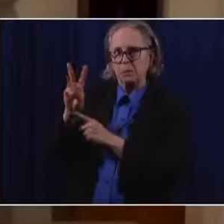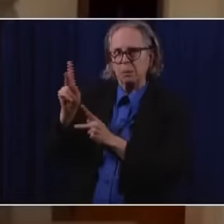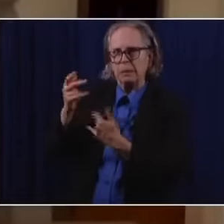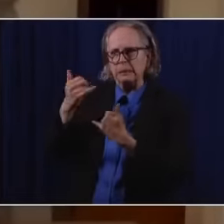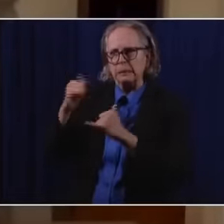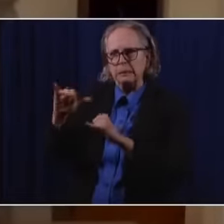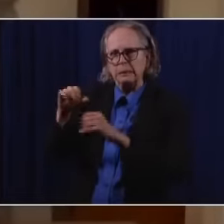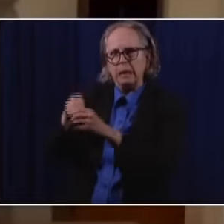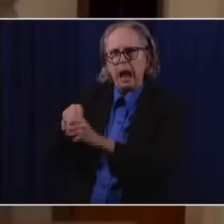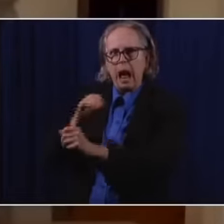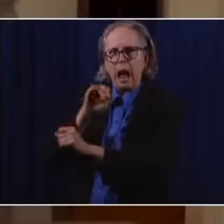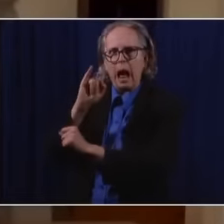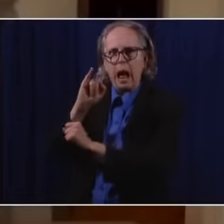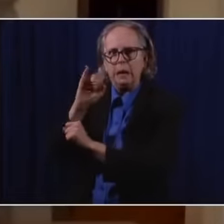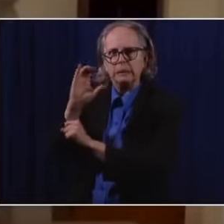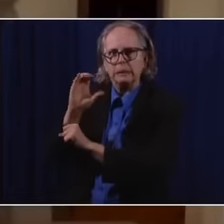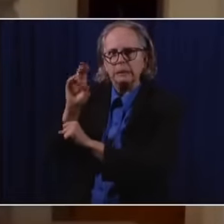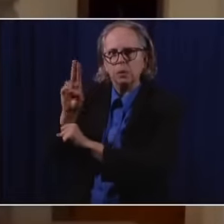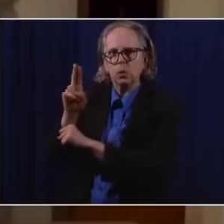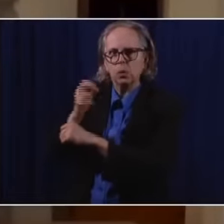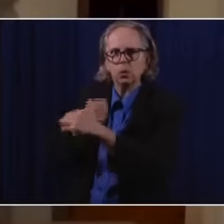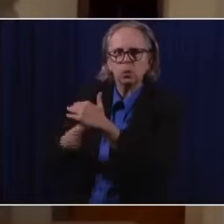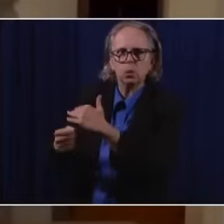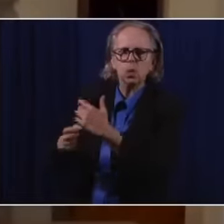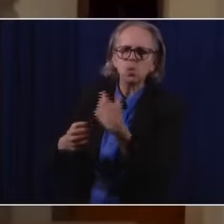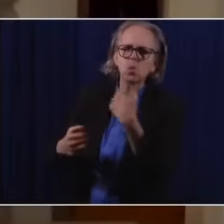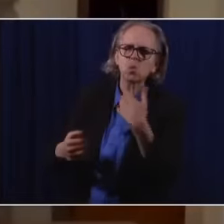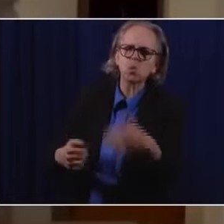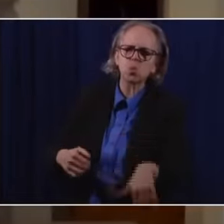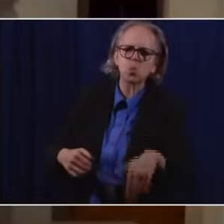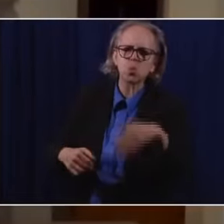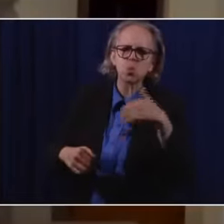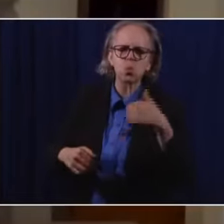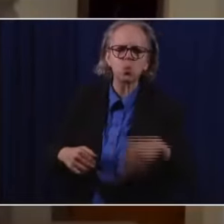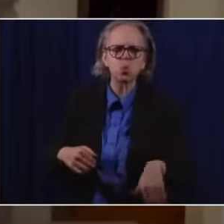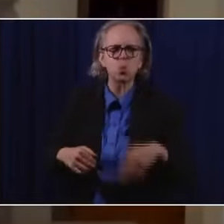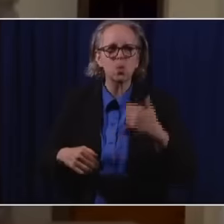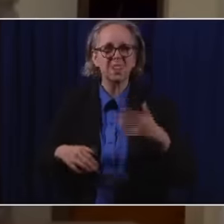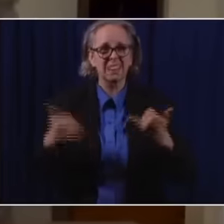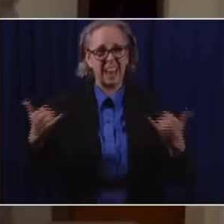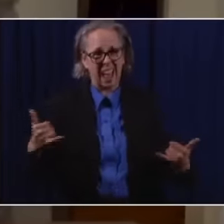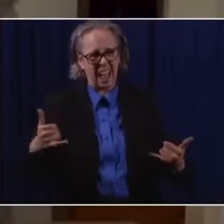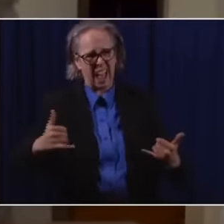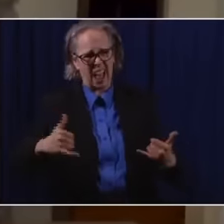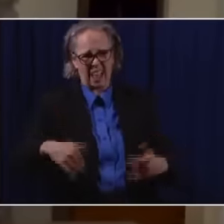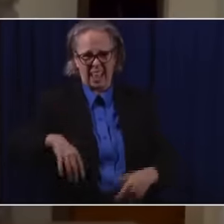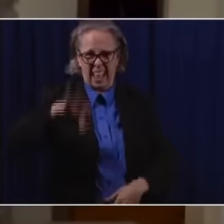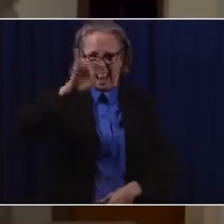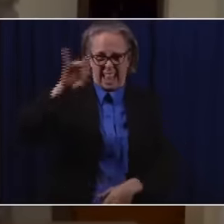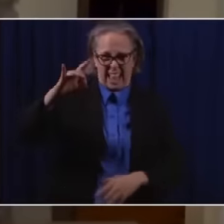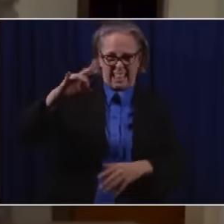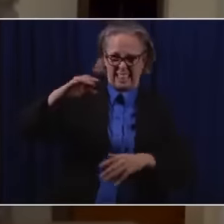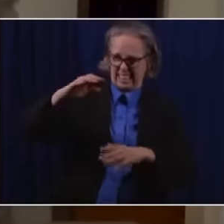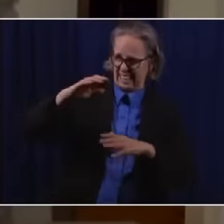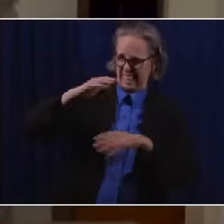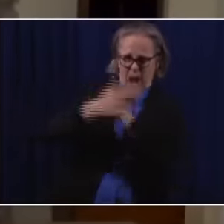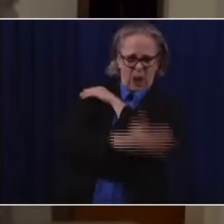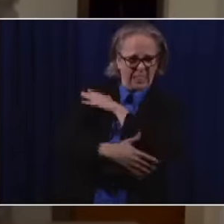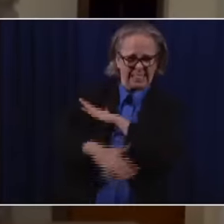let's go to the top 88 counties. Here is the full list of all 88 counties by case rate per